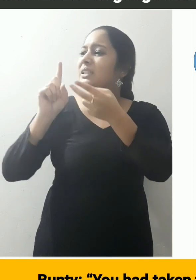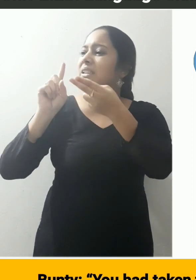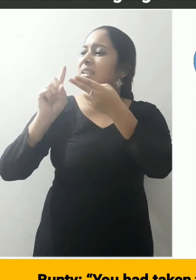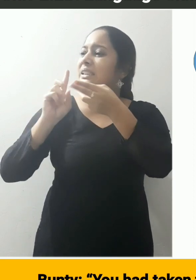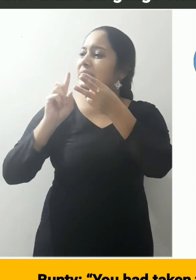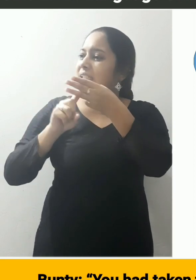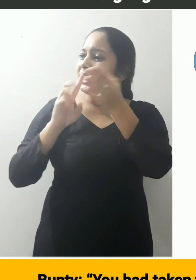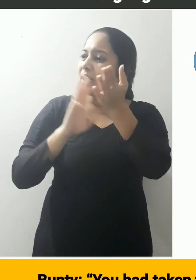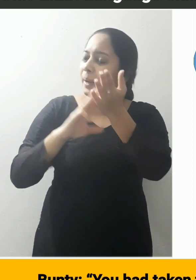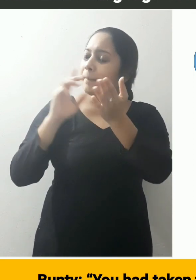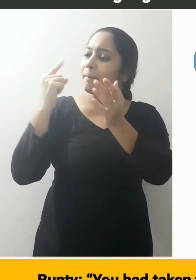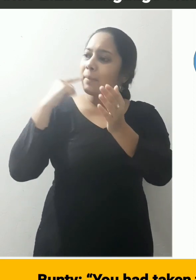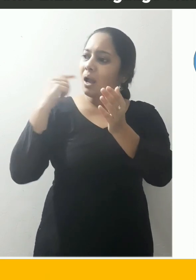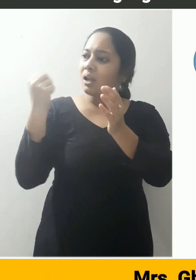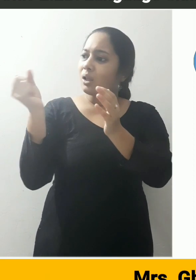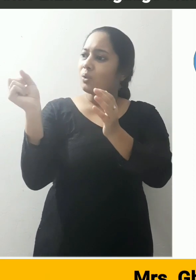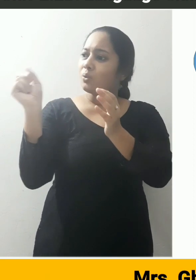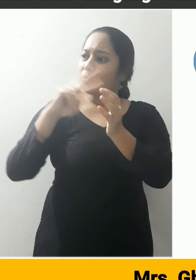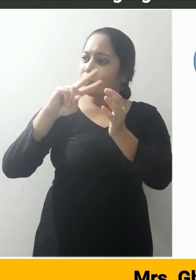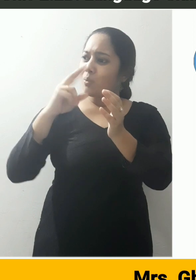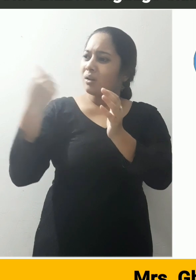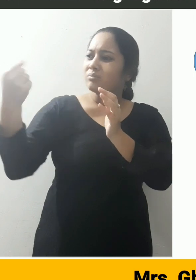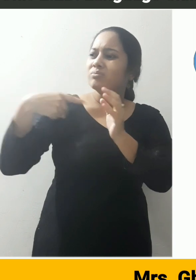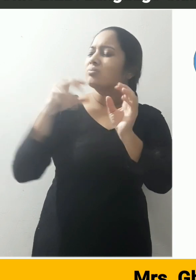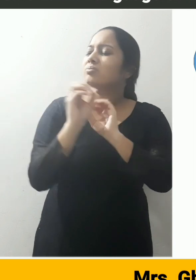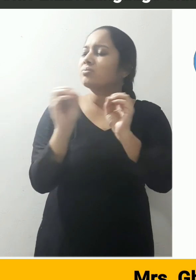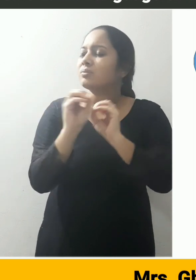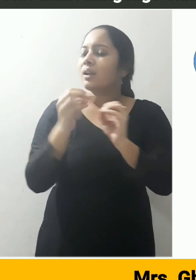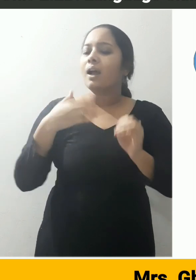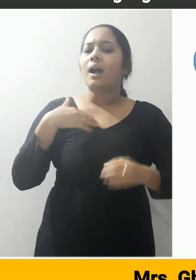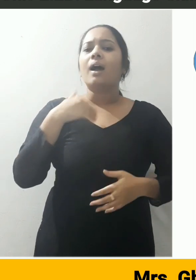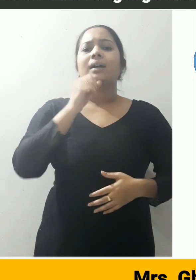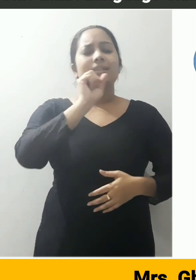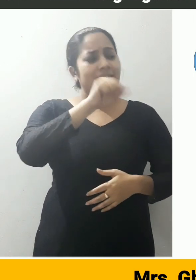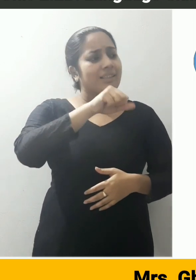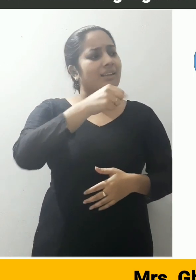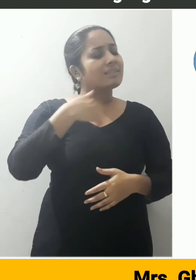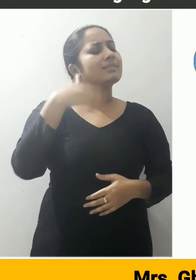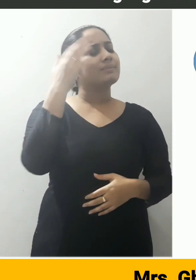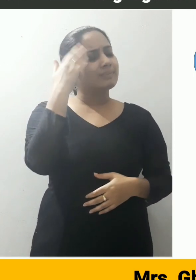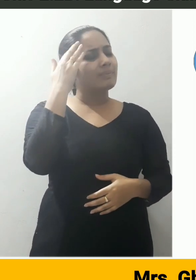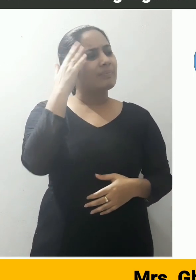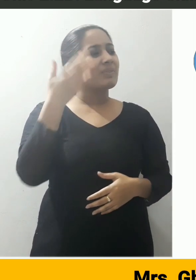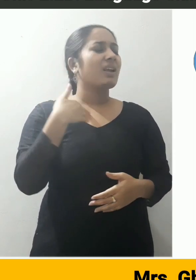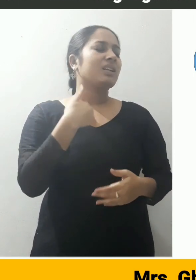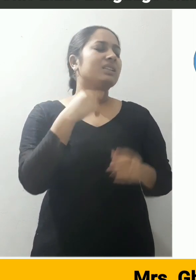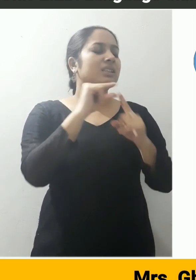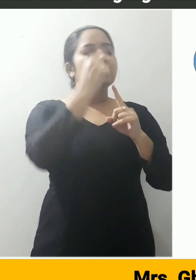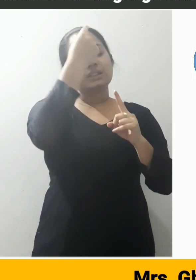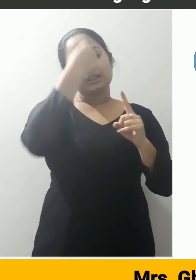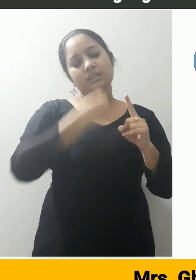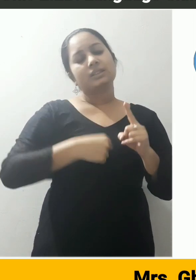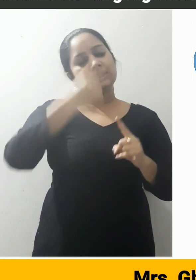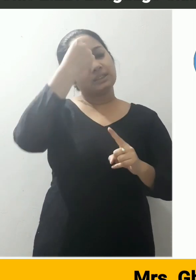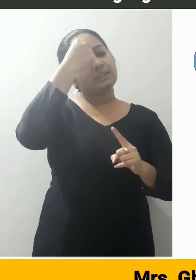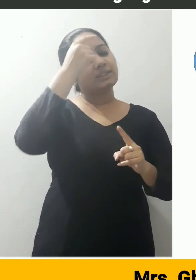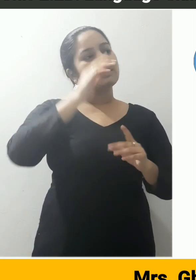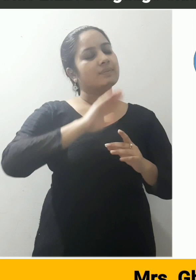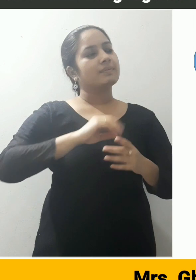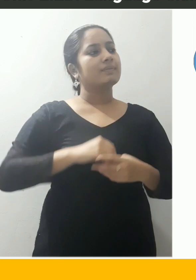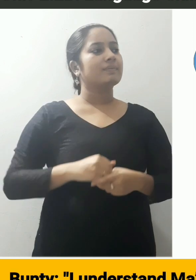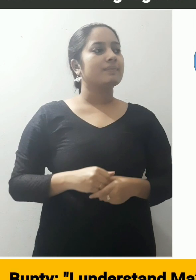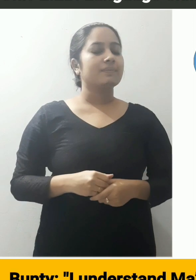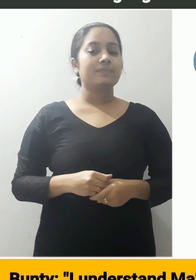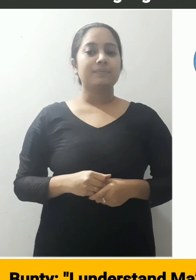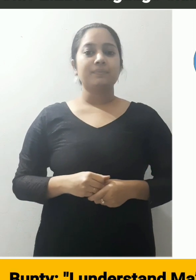last 2 months, ma'am. Mrs. Ghosh. Yes, young man, I know that. I have some personal